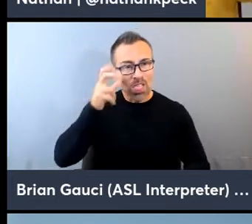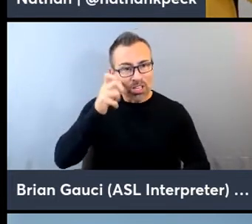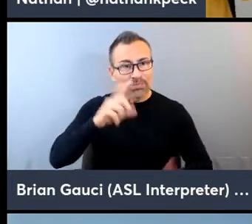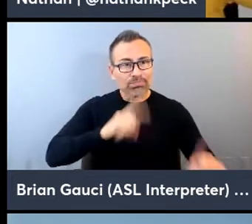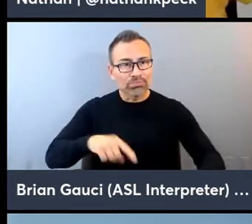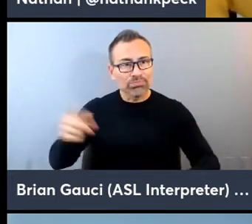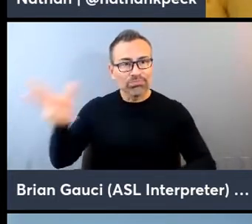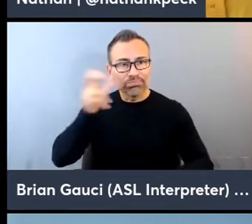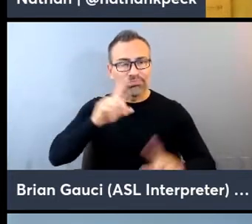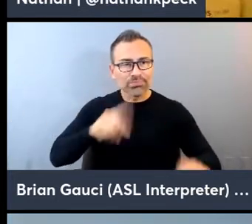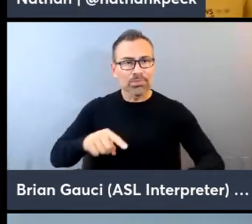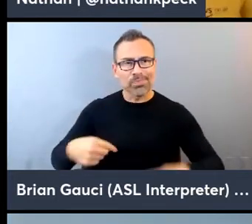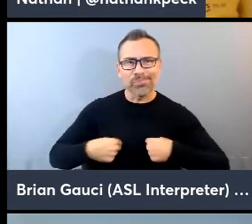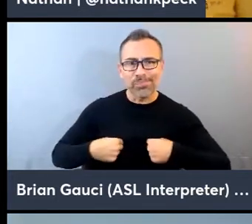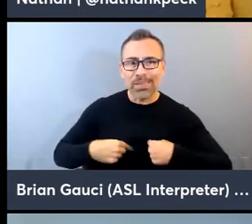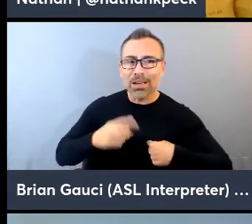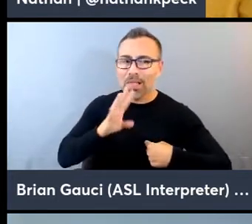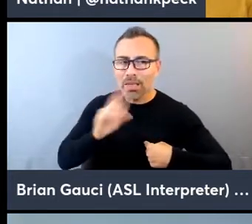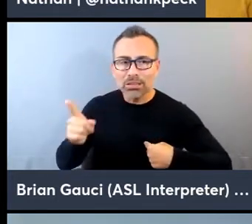personal.